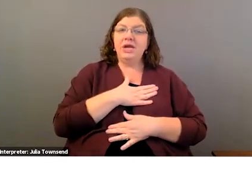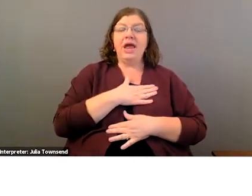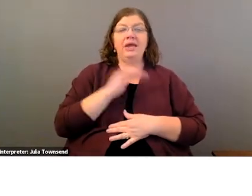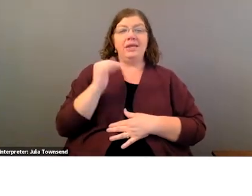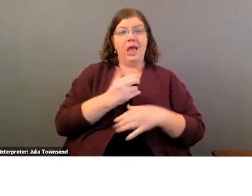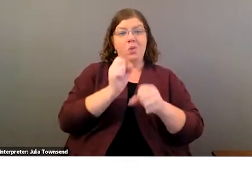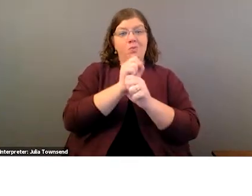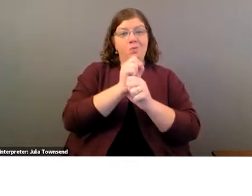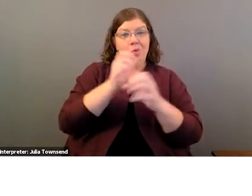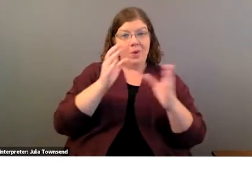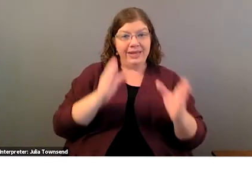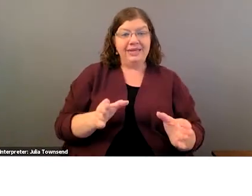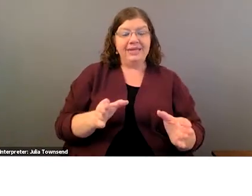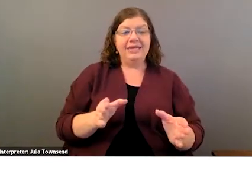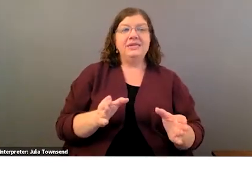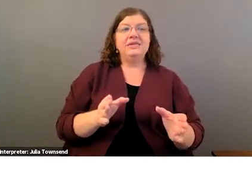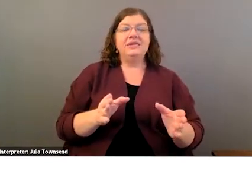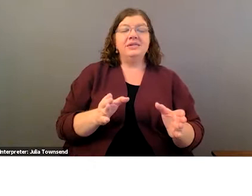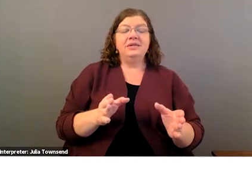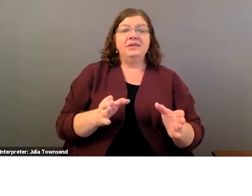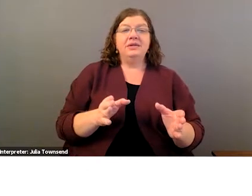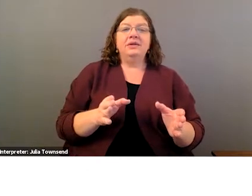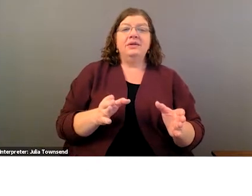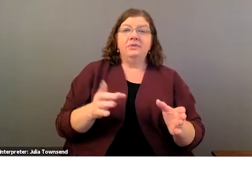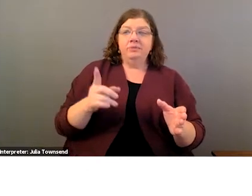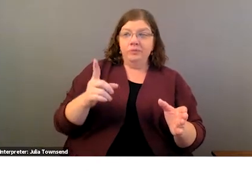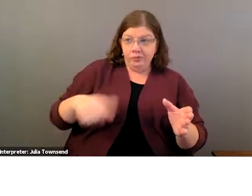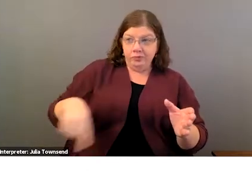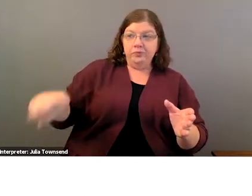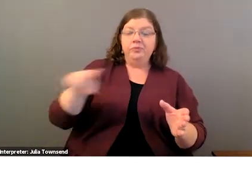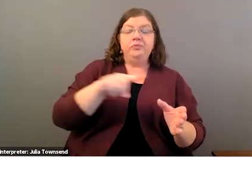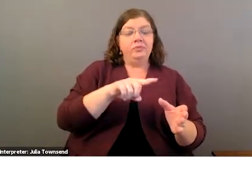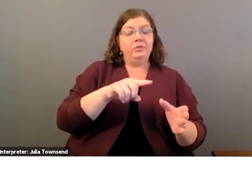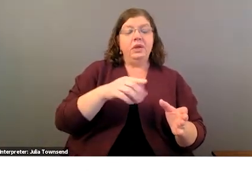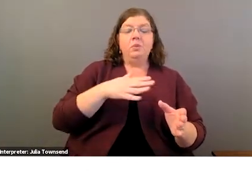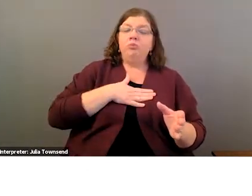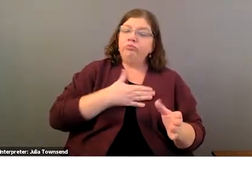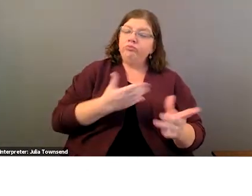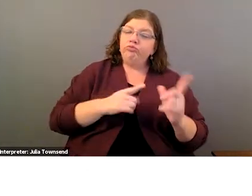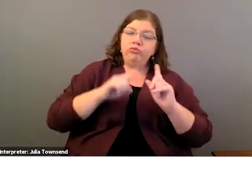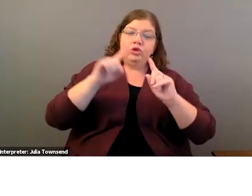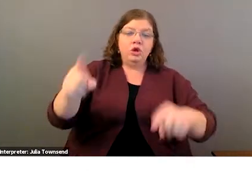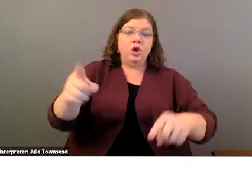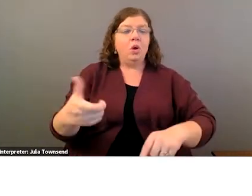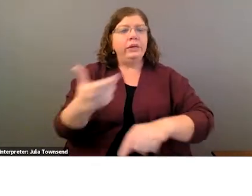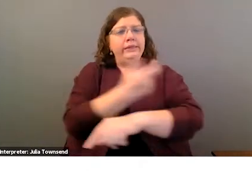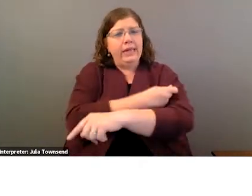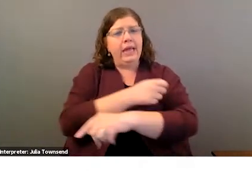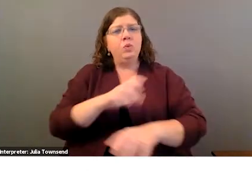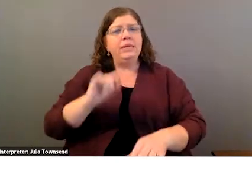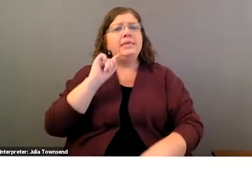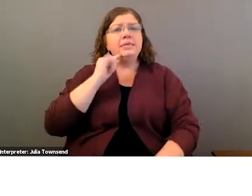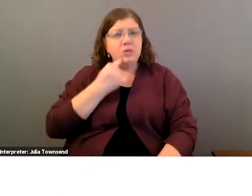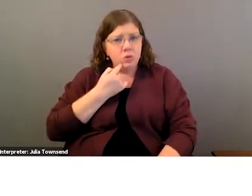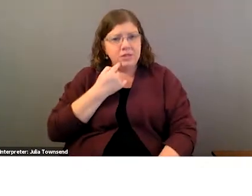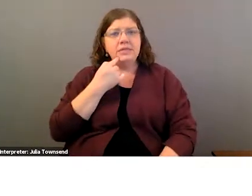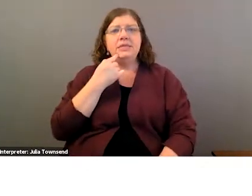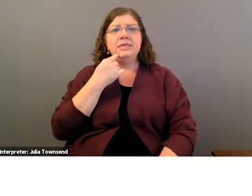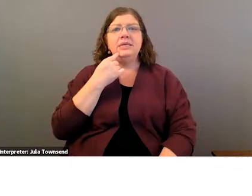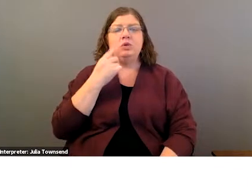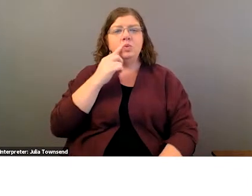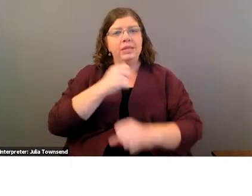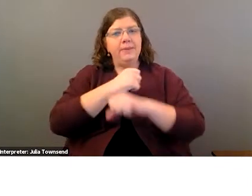employees have gone out and taken it so seriously to